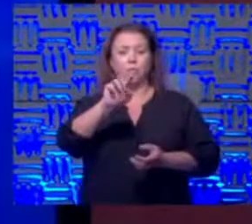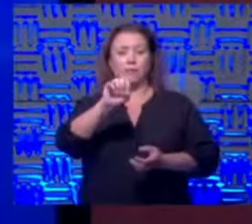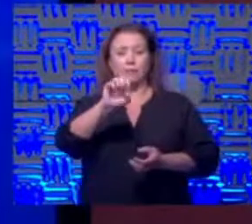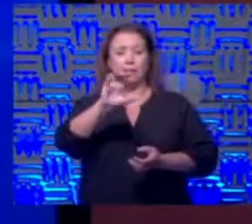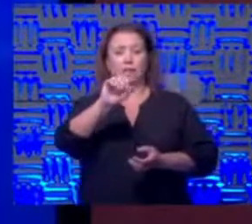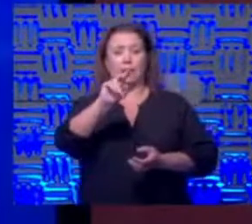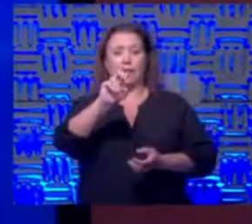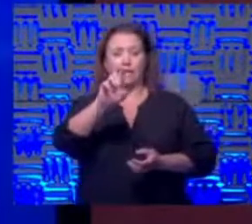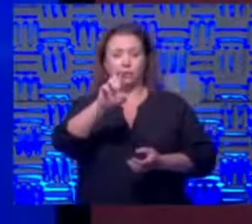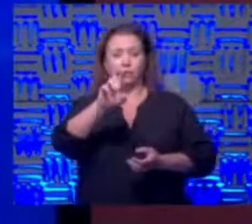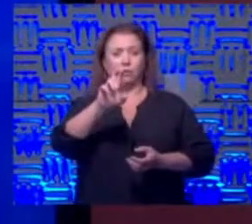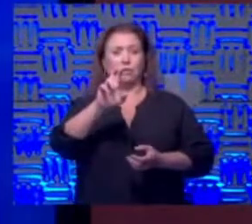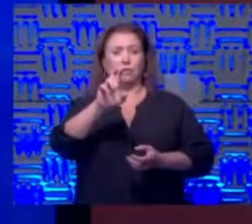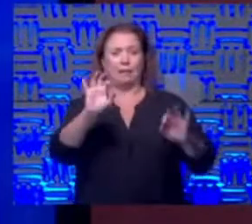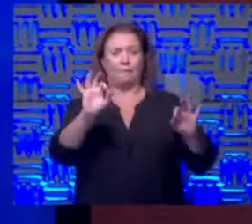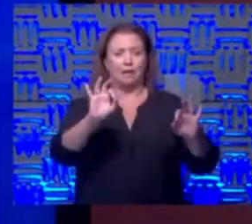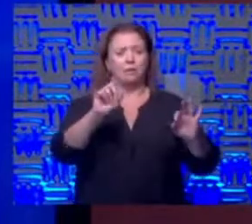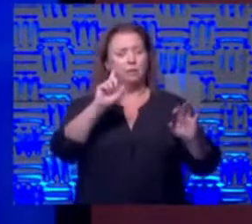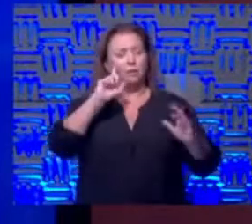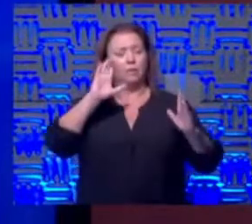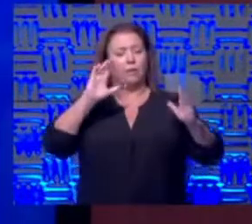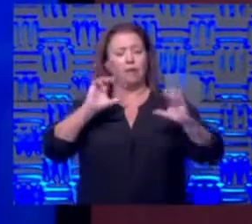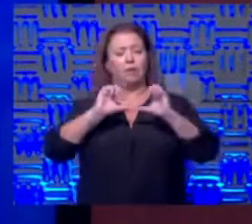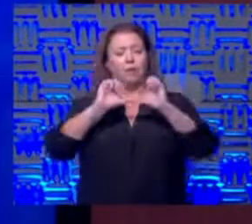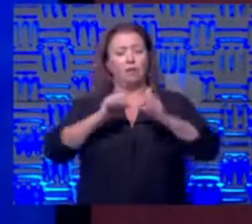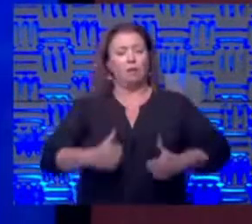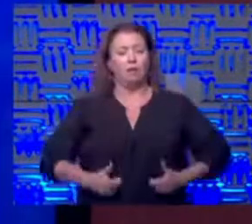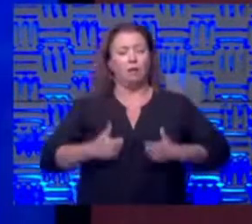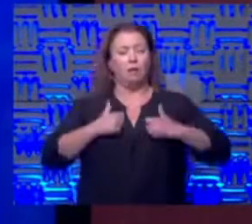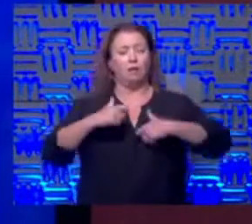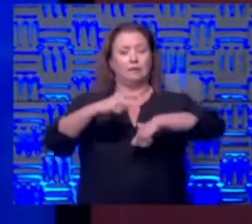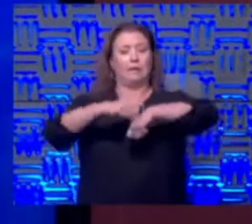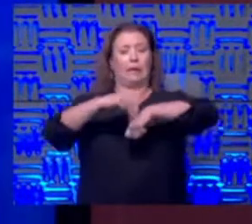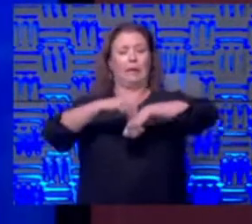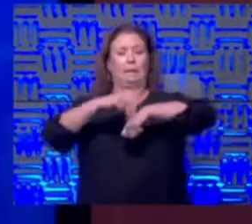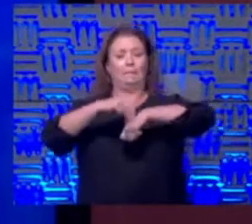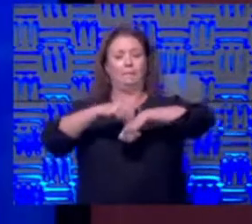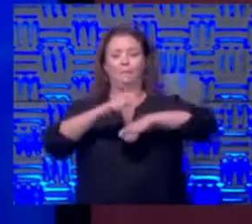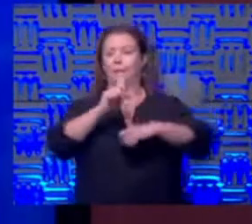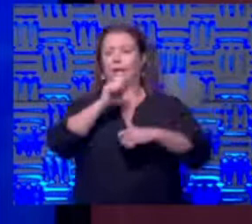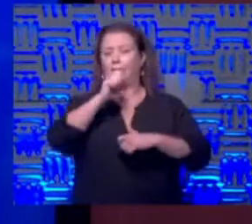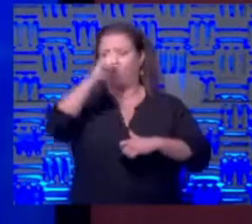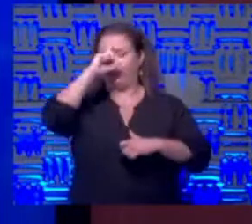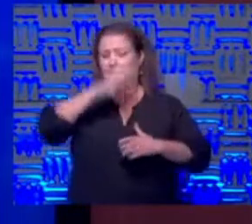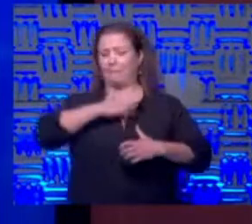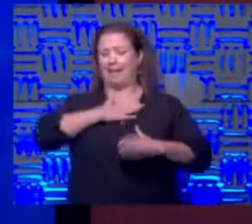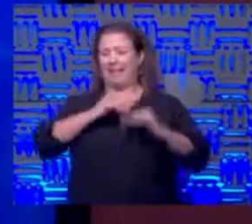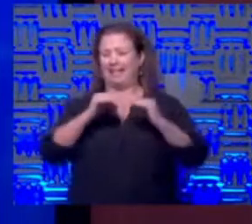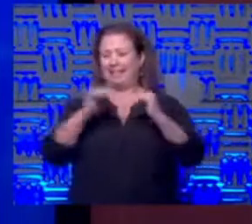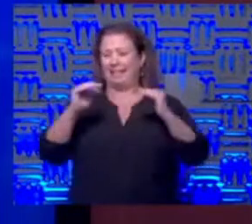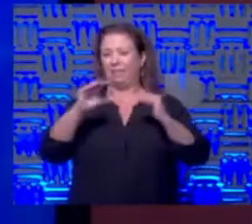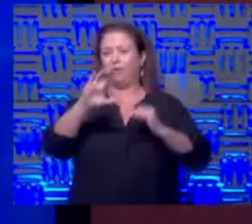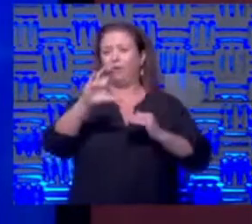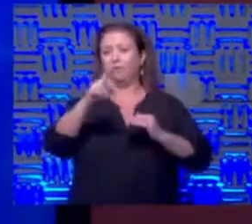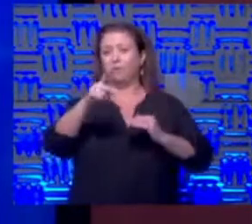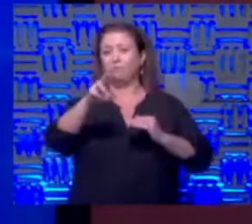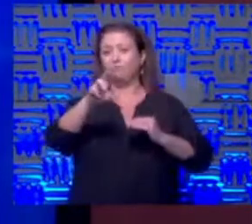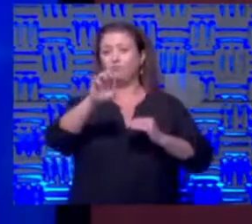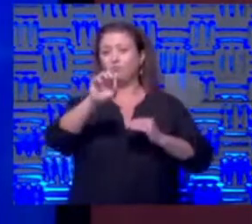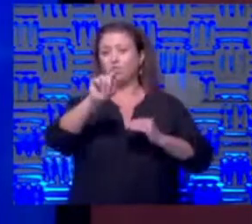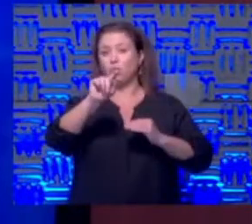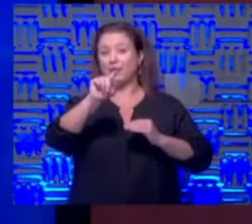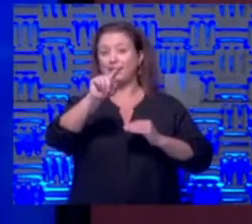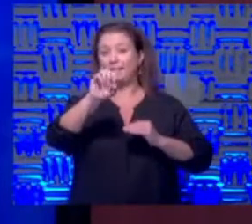I'm supposed to live a very long time, approximately a very long time with it. And I don't think that my level of prostate cancer puts me at an